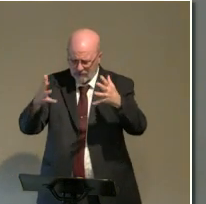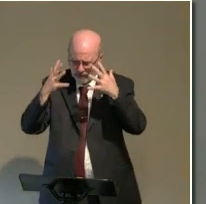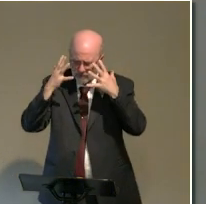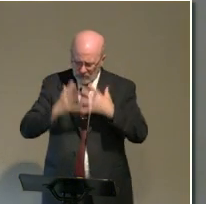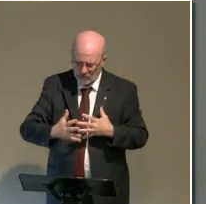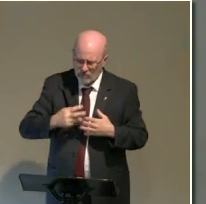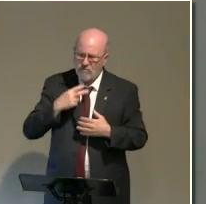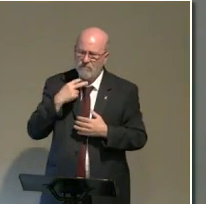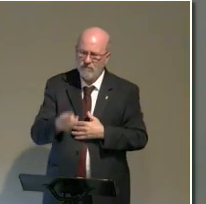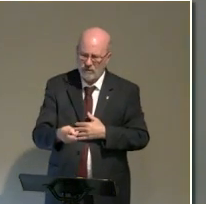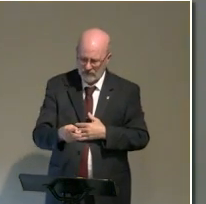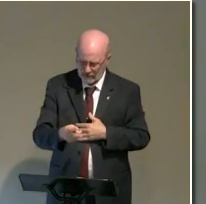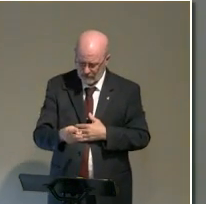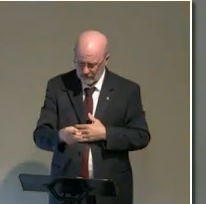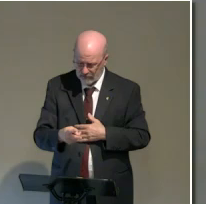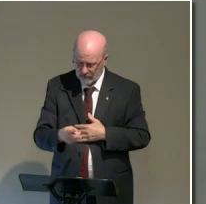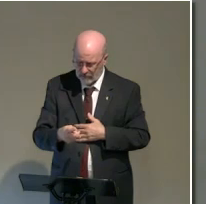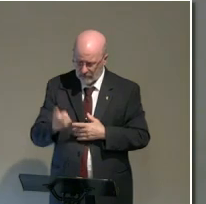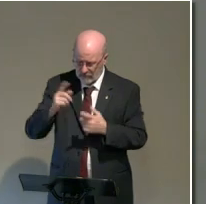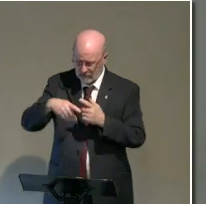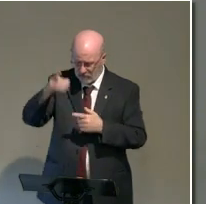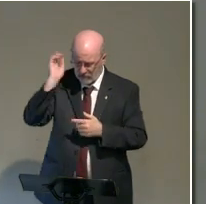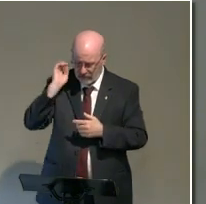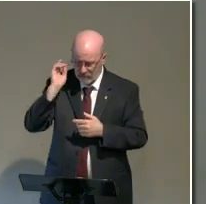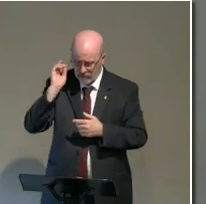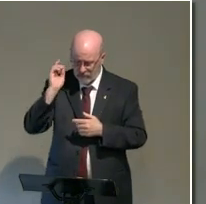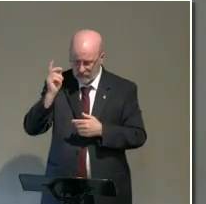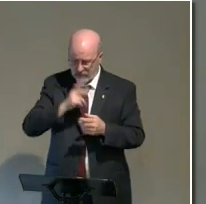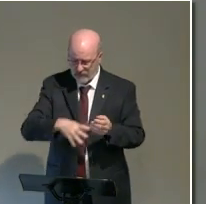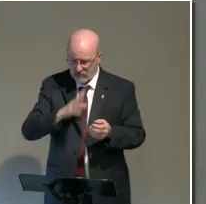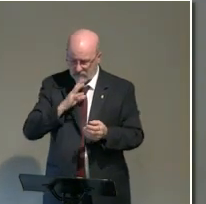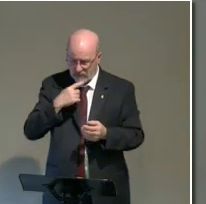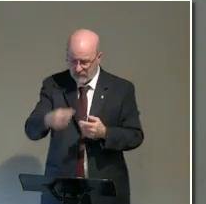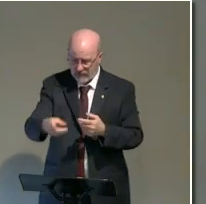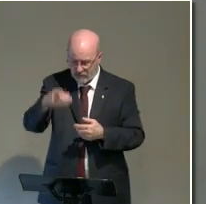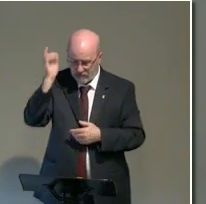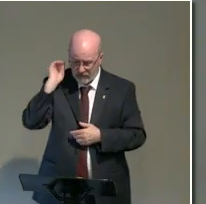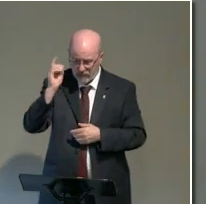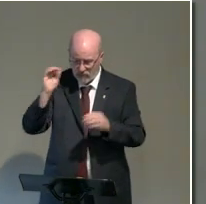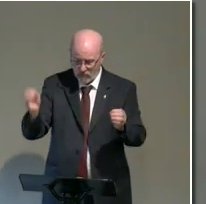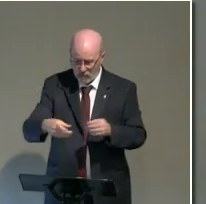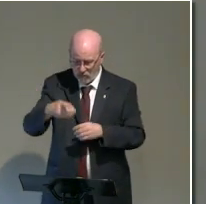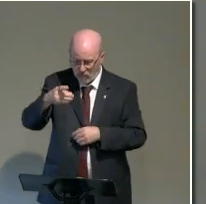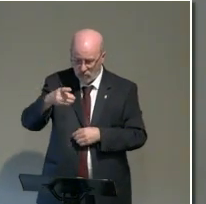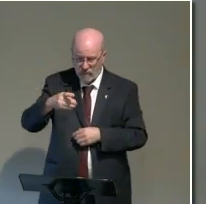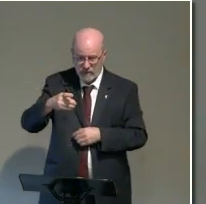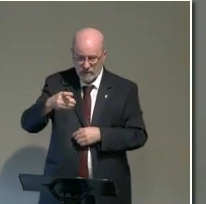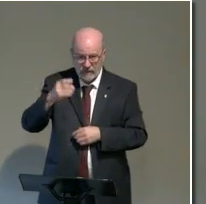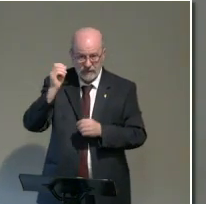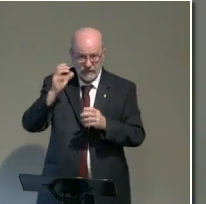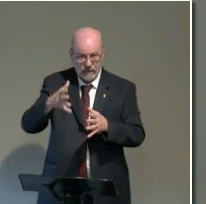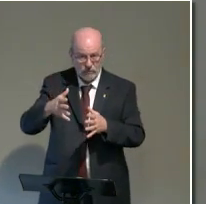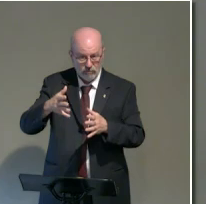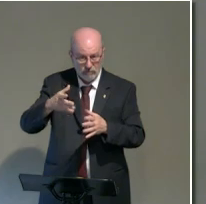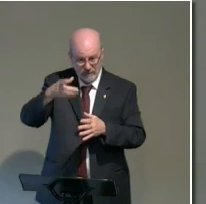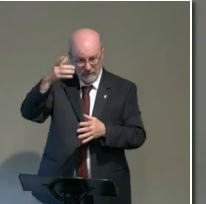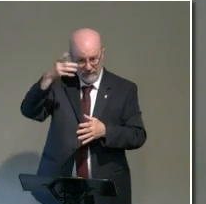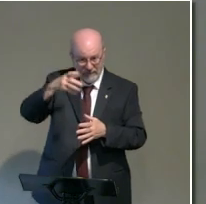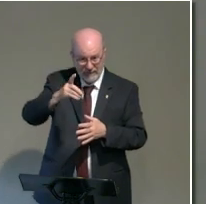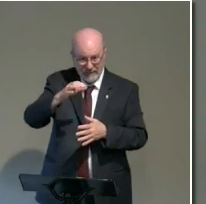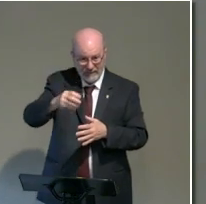a lamentable voice unto Daniel. And the king spake and said to Daniel, he threw him in a den of lions,